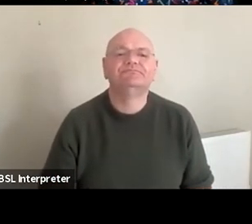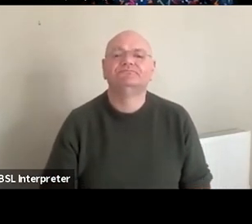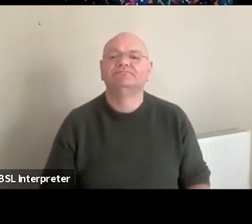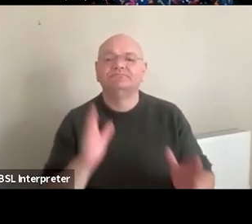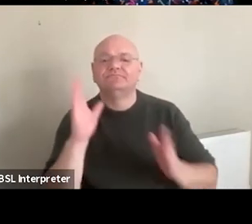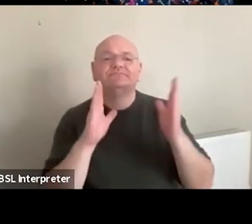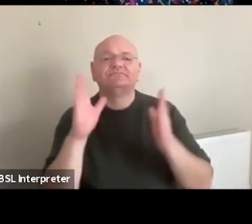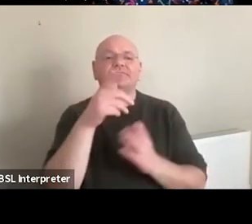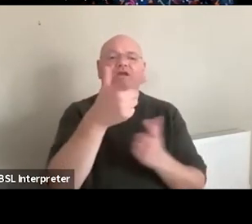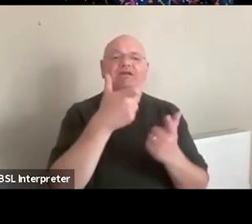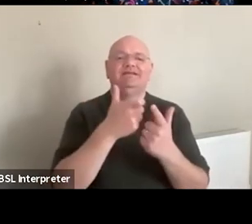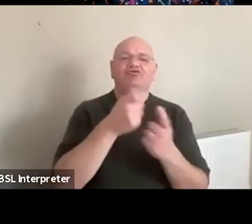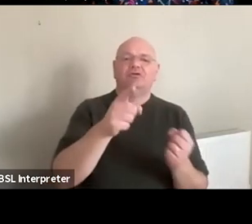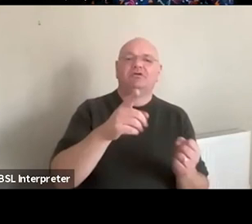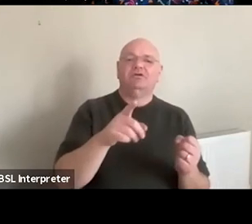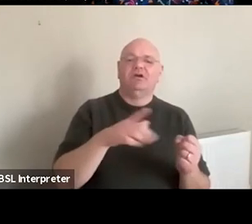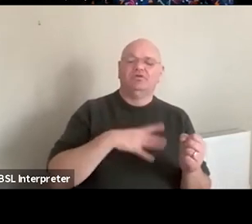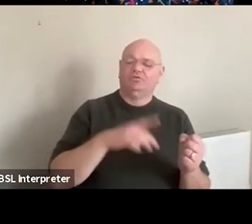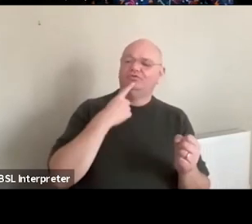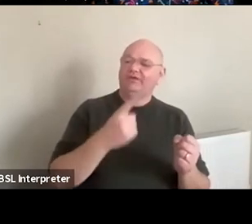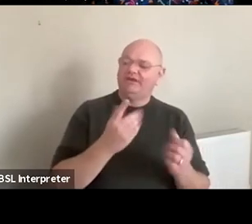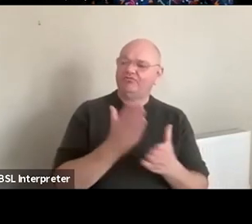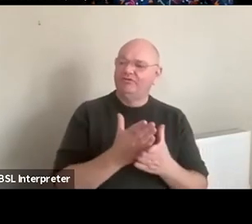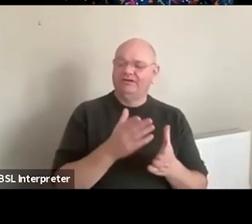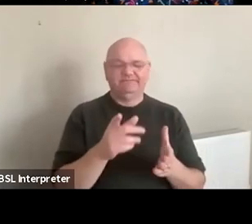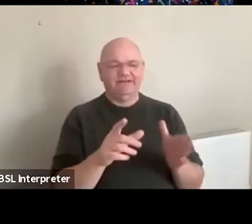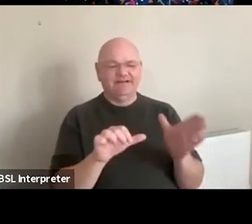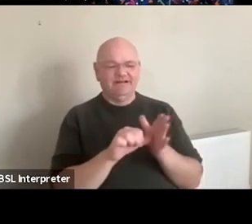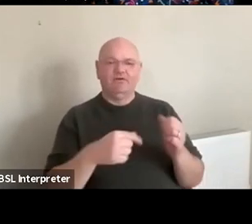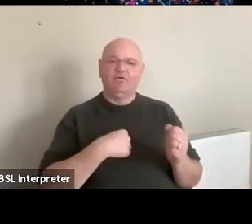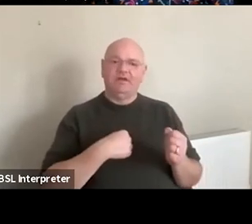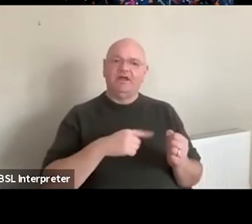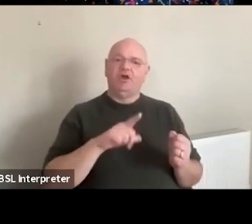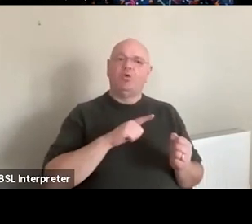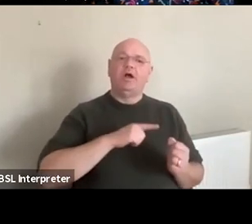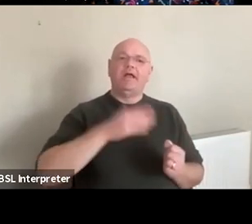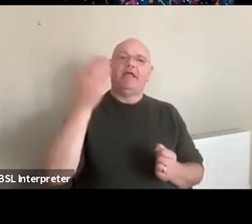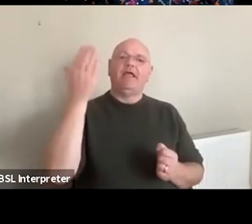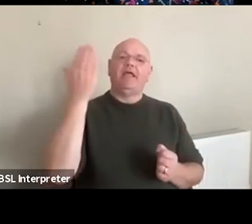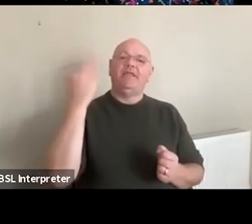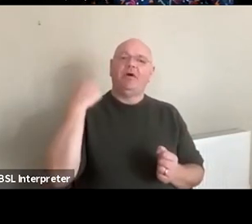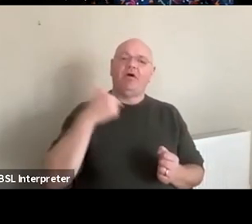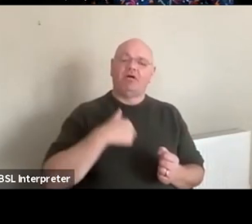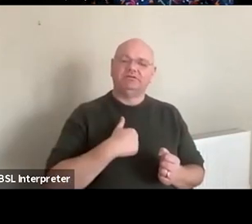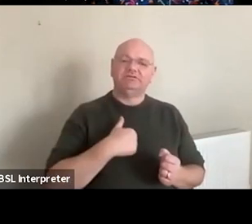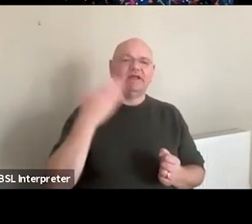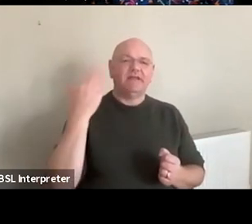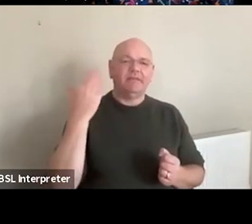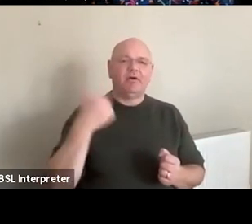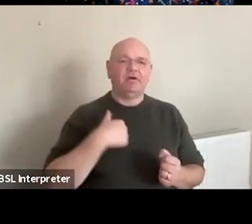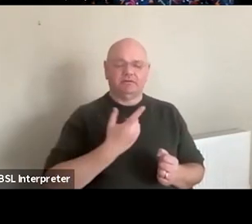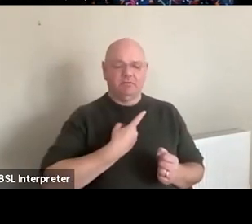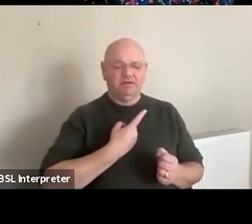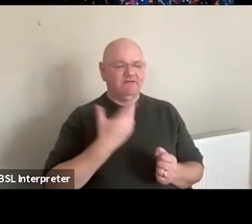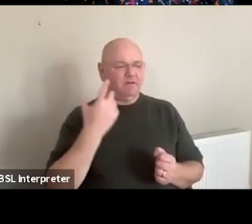Thank you so much, Tony. Yeah, I just wanted to say to the question, it's so difficult for me, and I think I used to come from a place where I thought about the individuality of